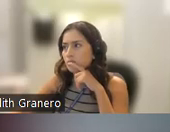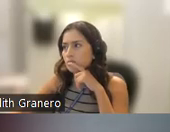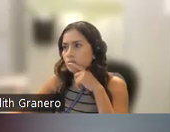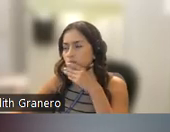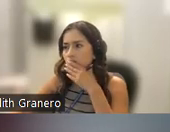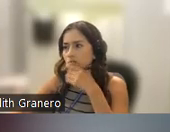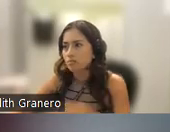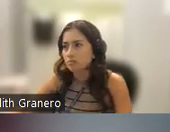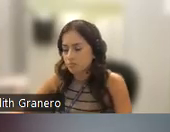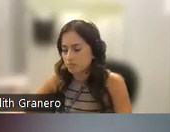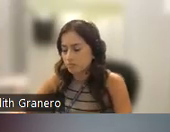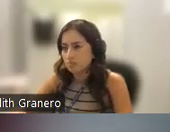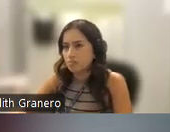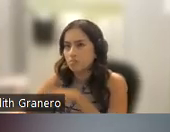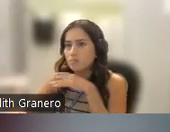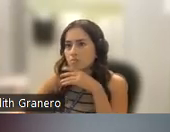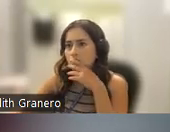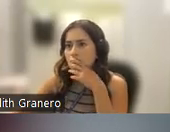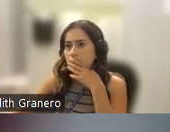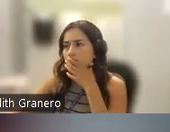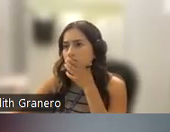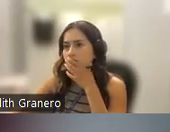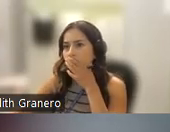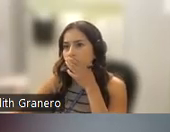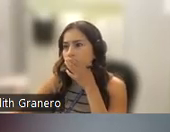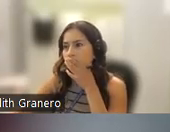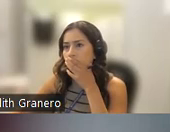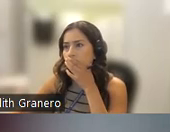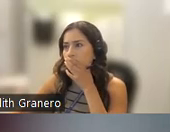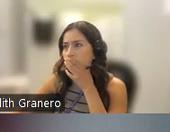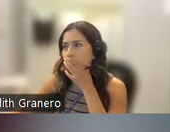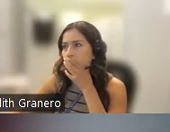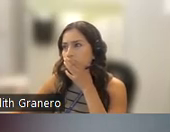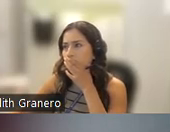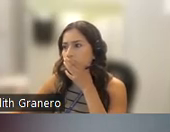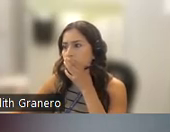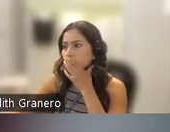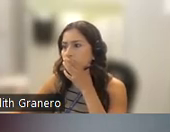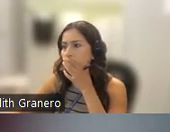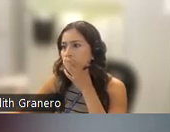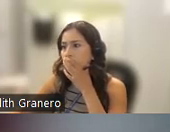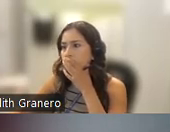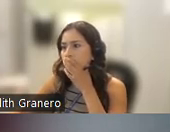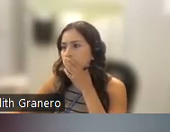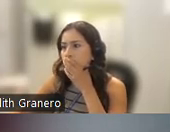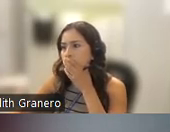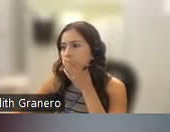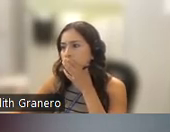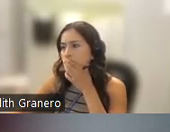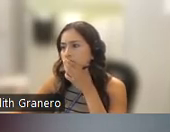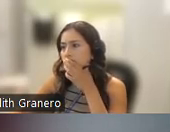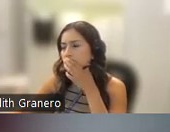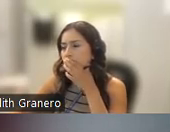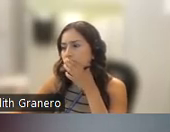welcome everyone and anyone who wants to join in these efforts. And then in our vision statement, we do believe that